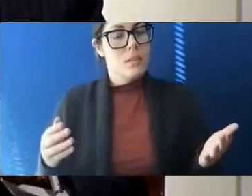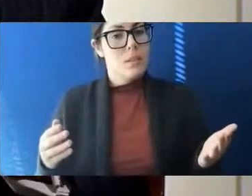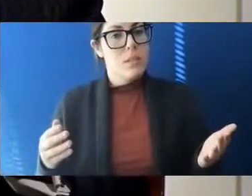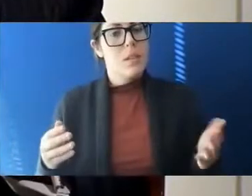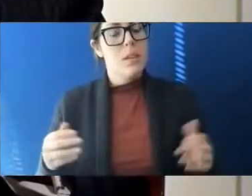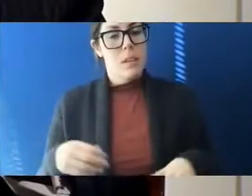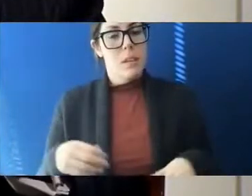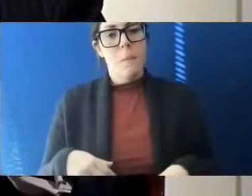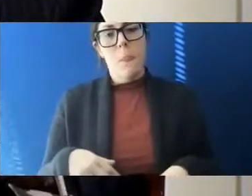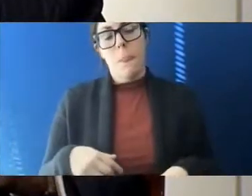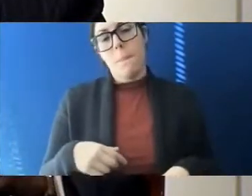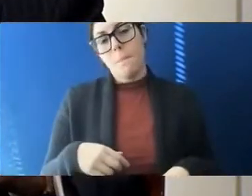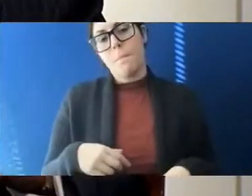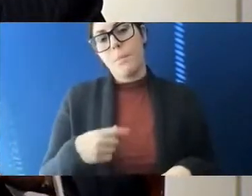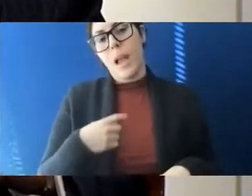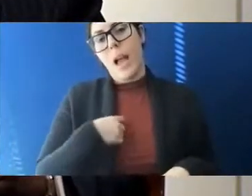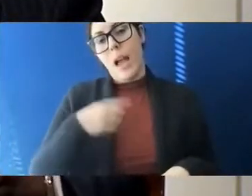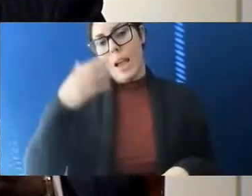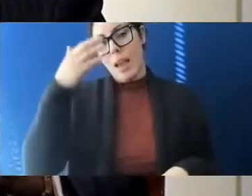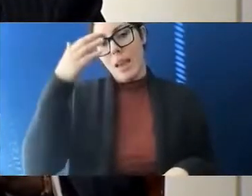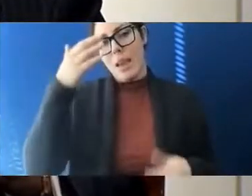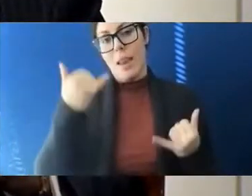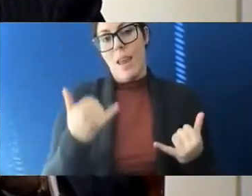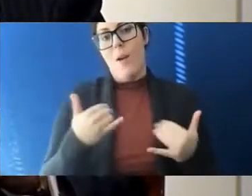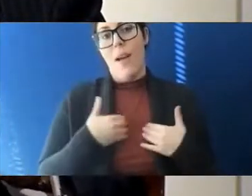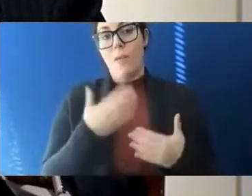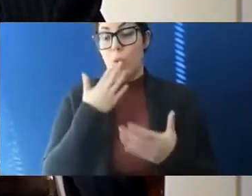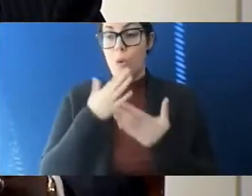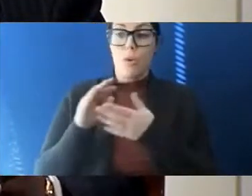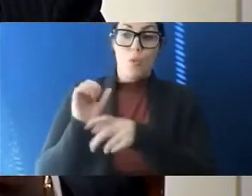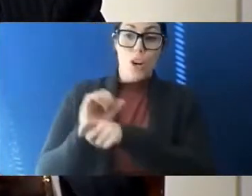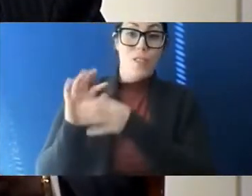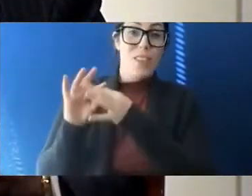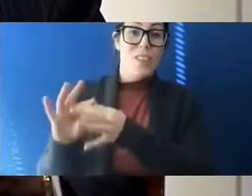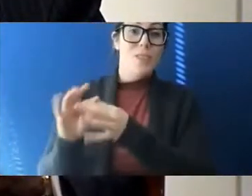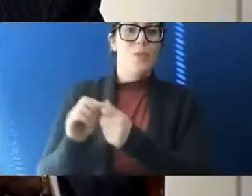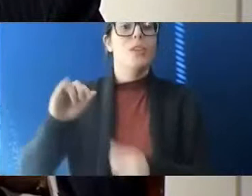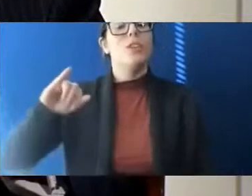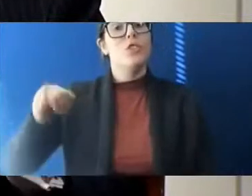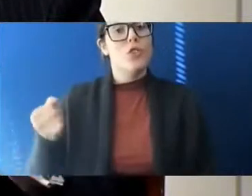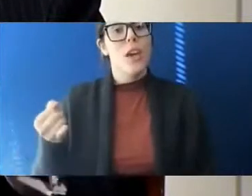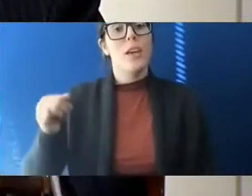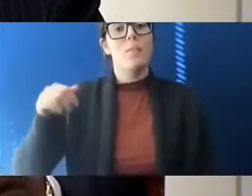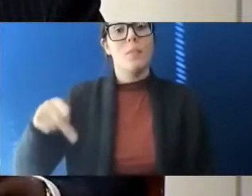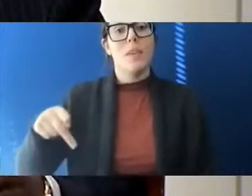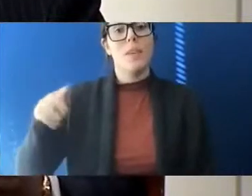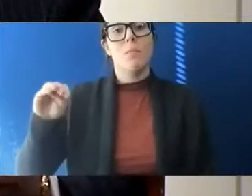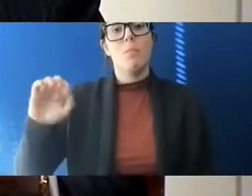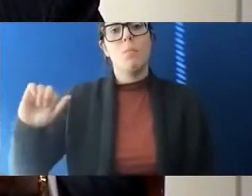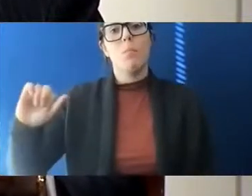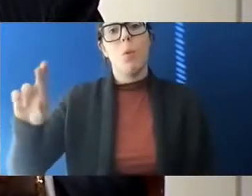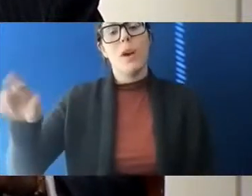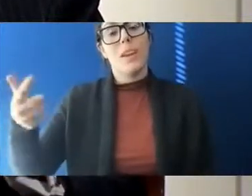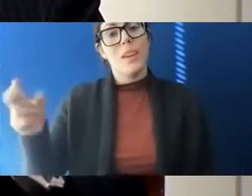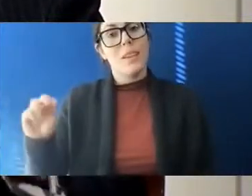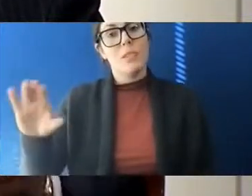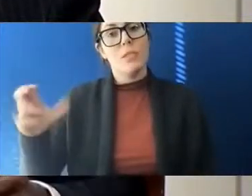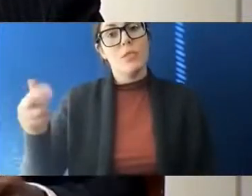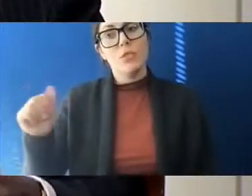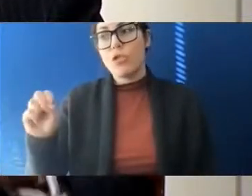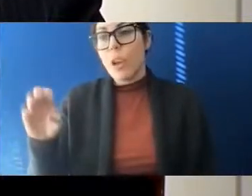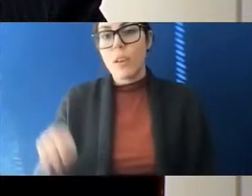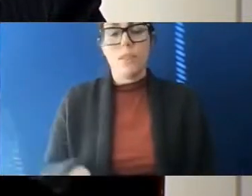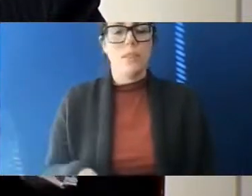continue. I now have working relationship with JP Morgan Chase, with Wells Fargo,